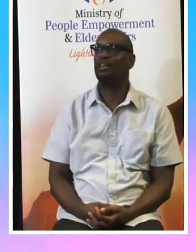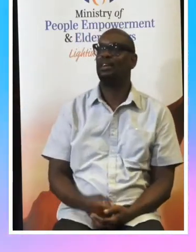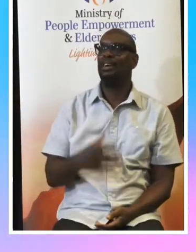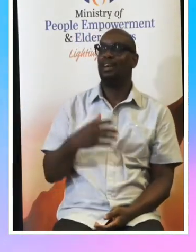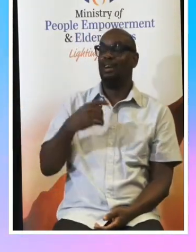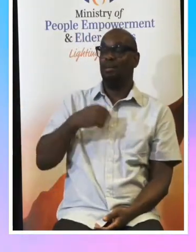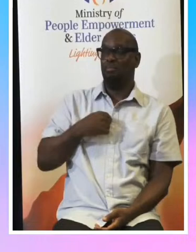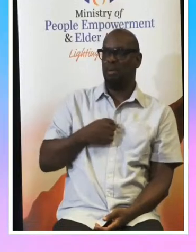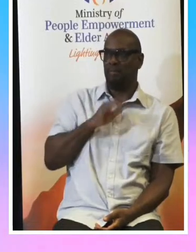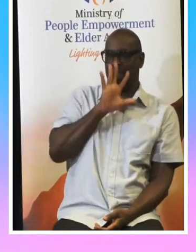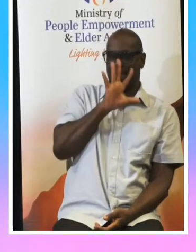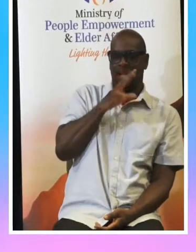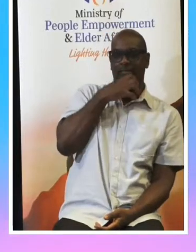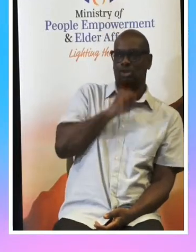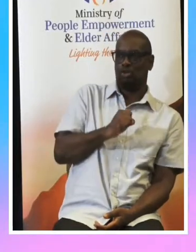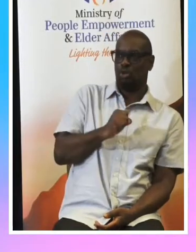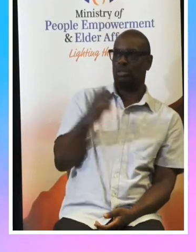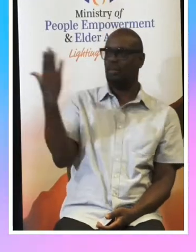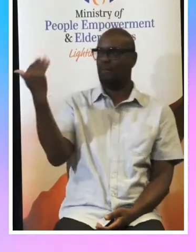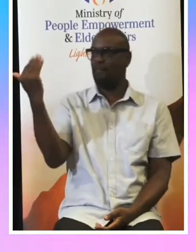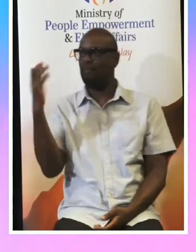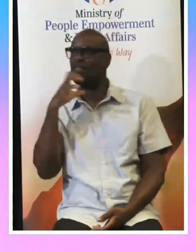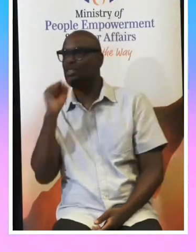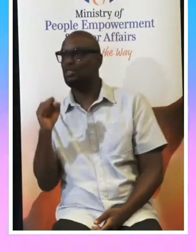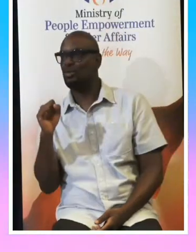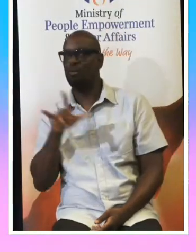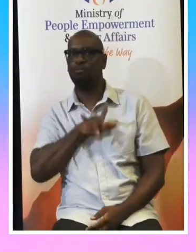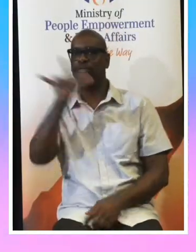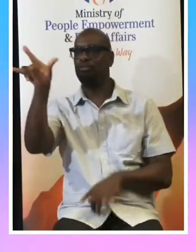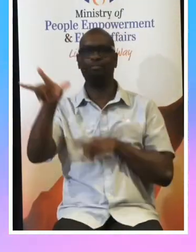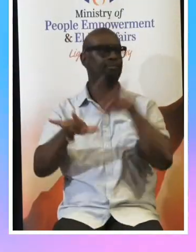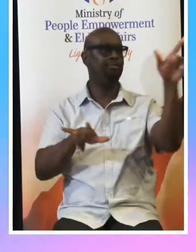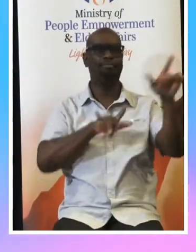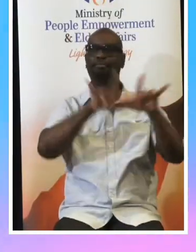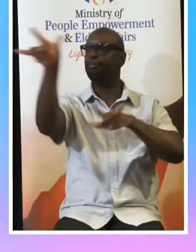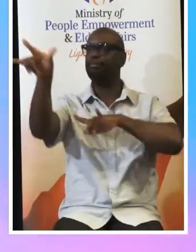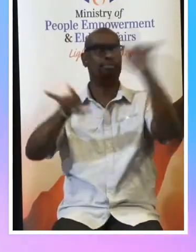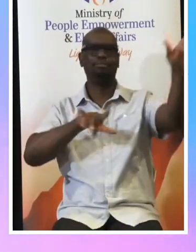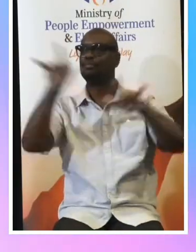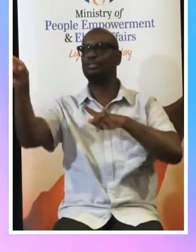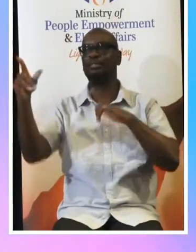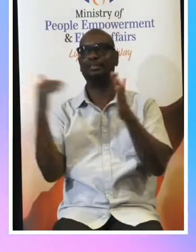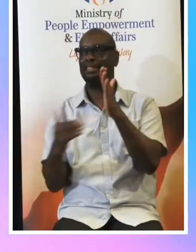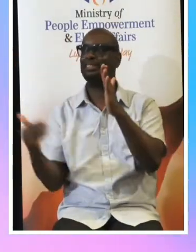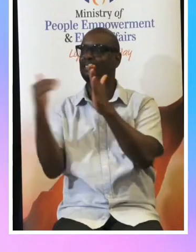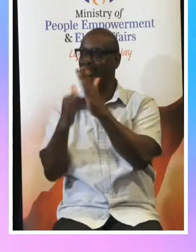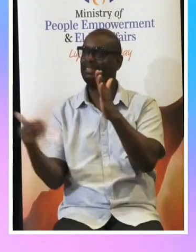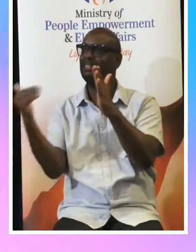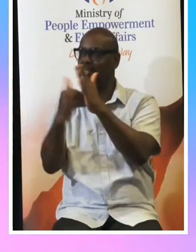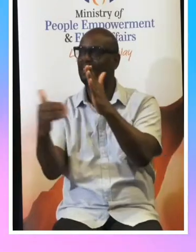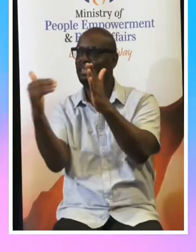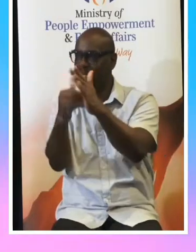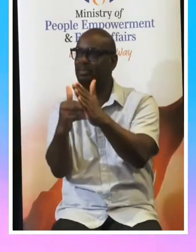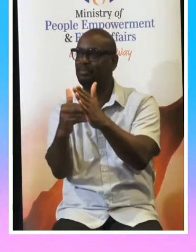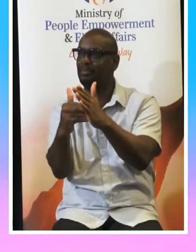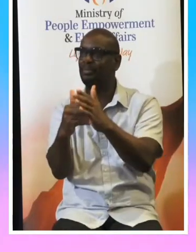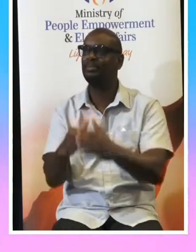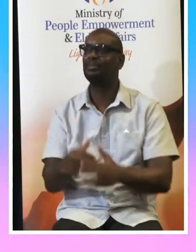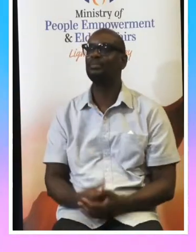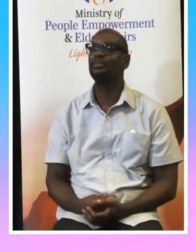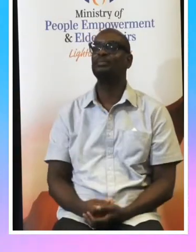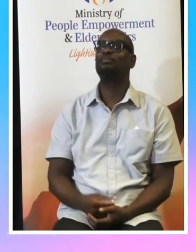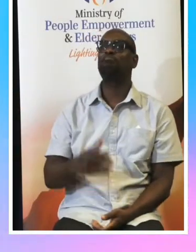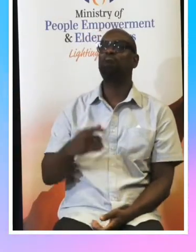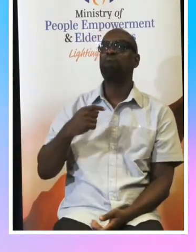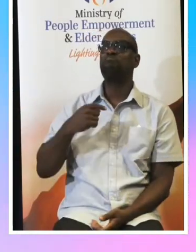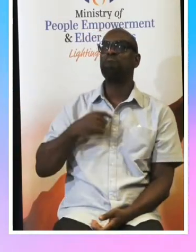will. Not at all exciting, but a frequent flyer all the same. My childhood in the 1990s and